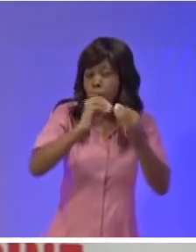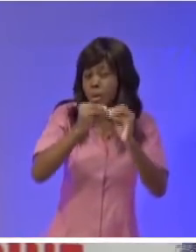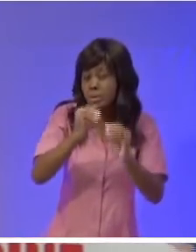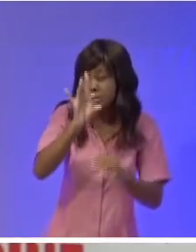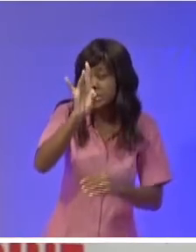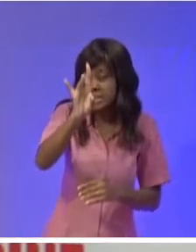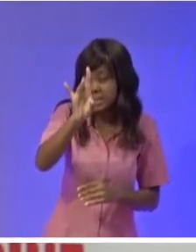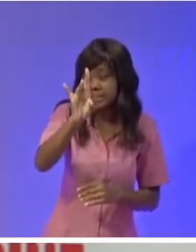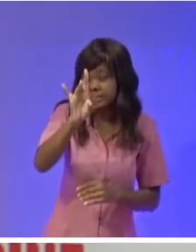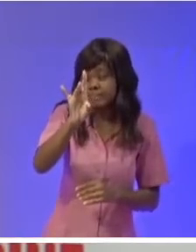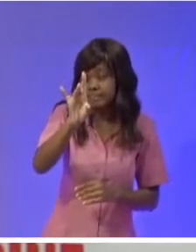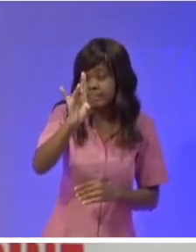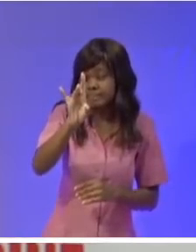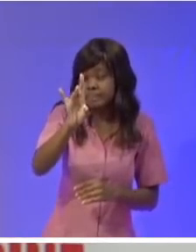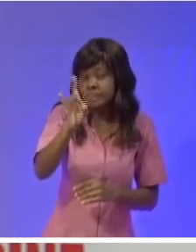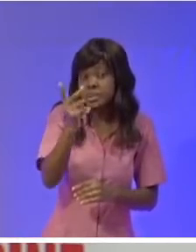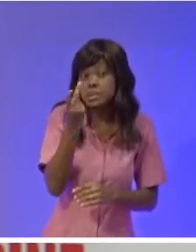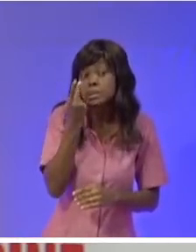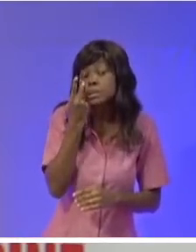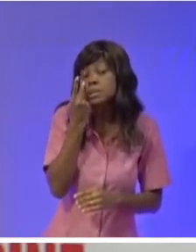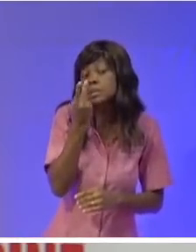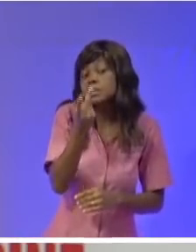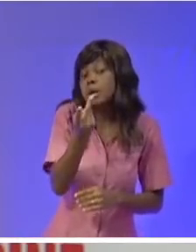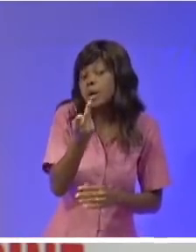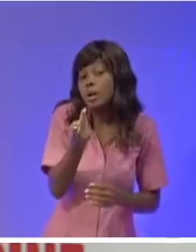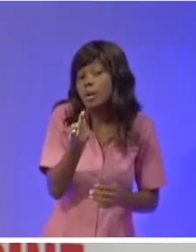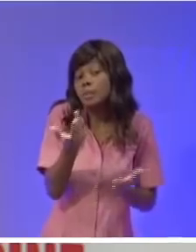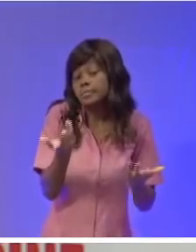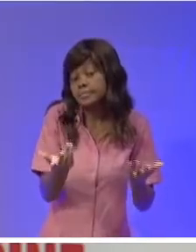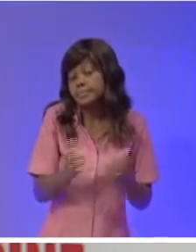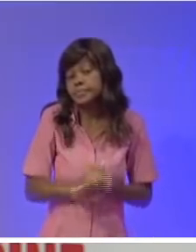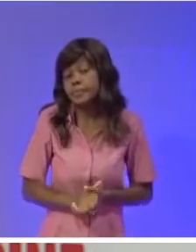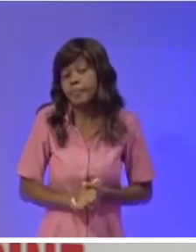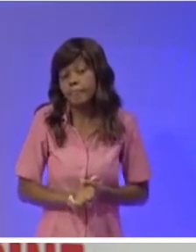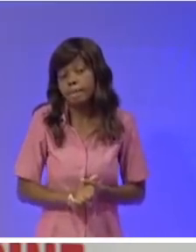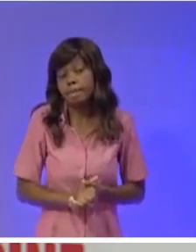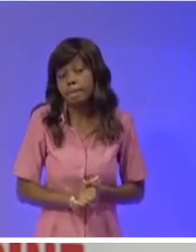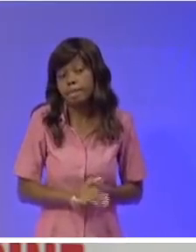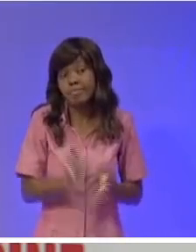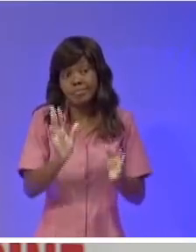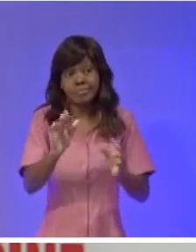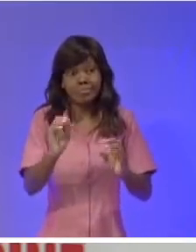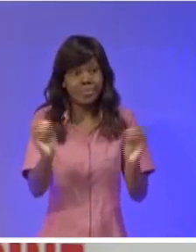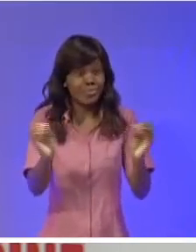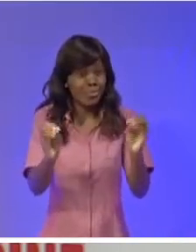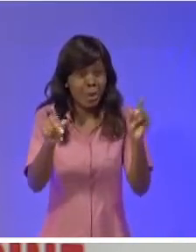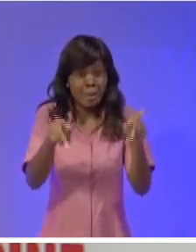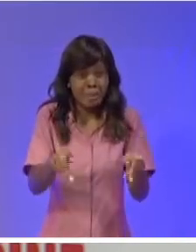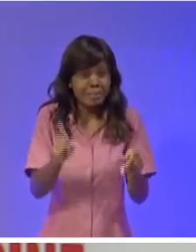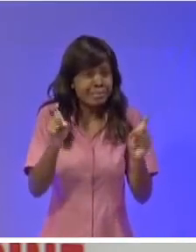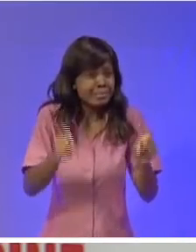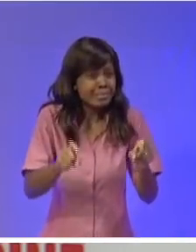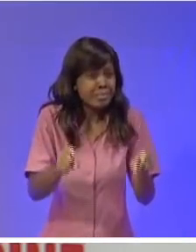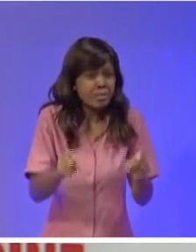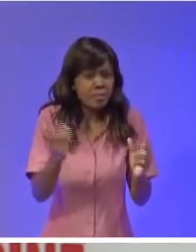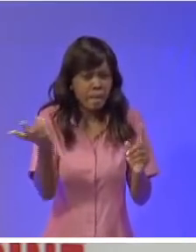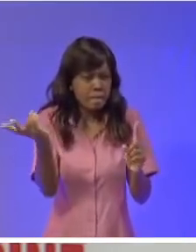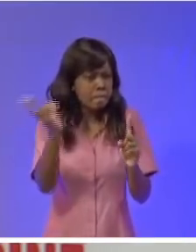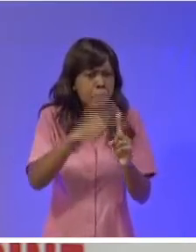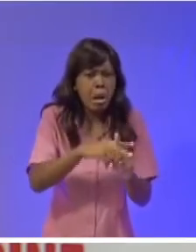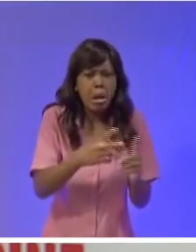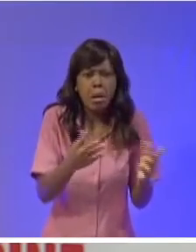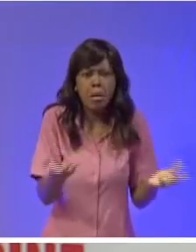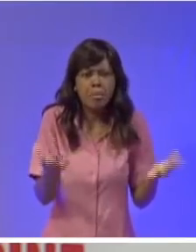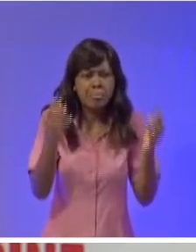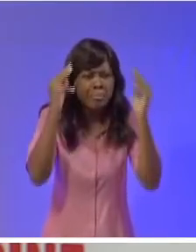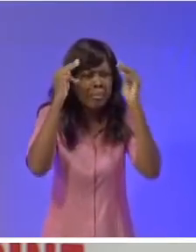So that takes care of that. No one needs to apply to the minister to operate a safe zone.